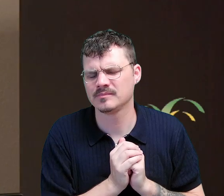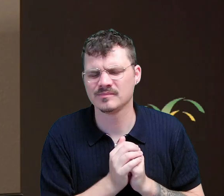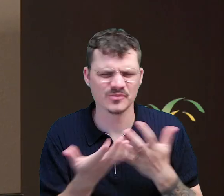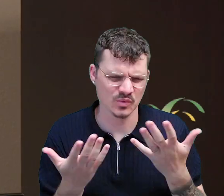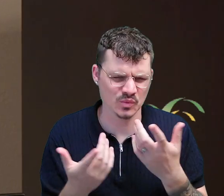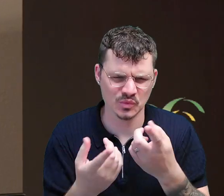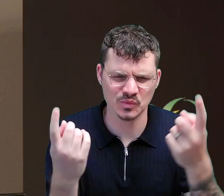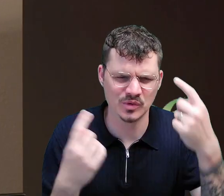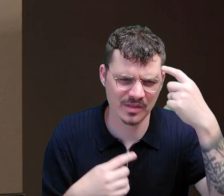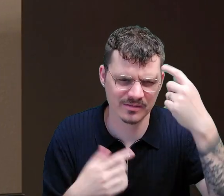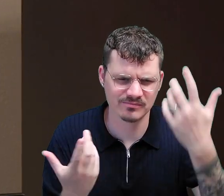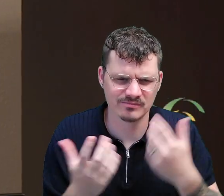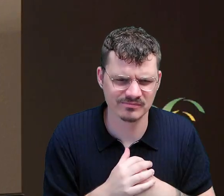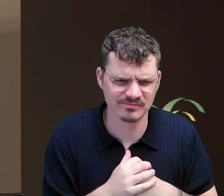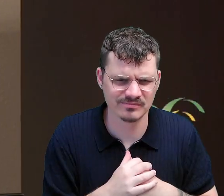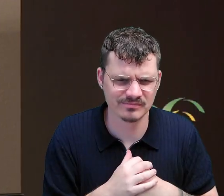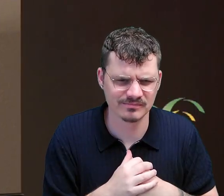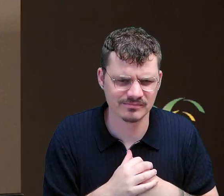think?